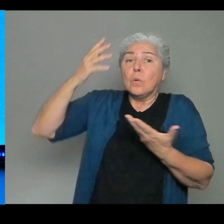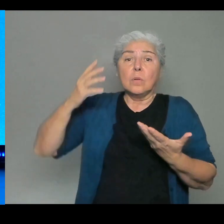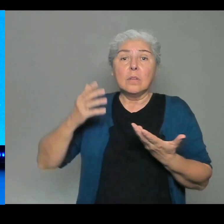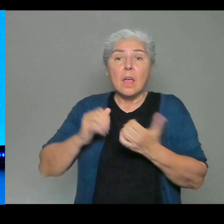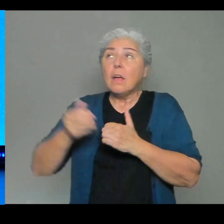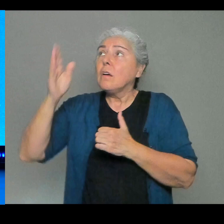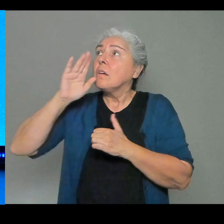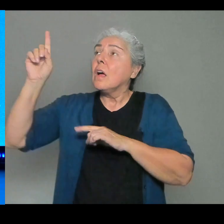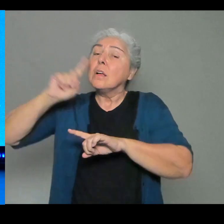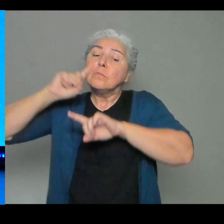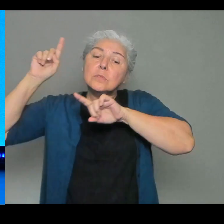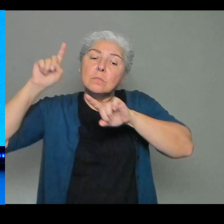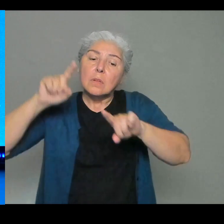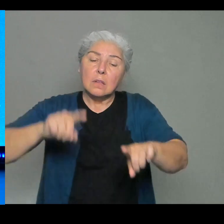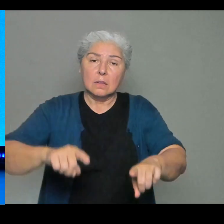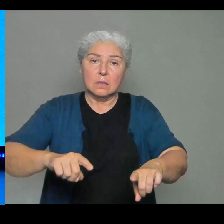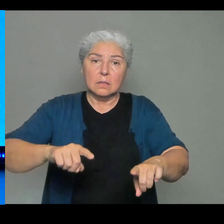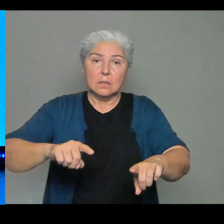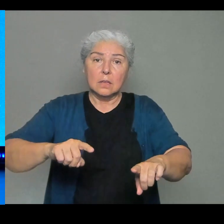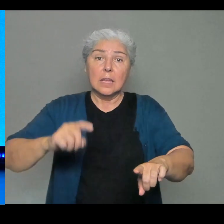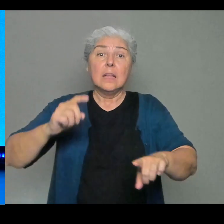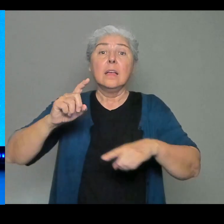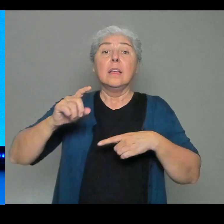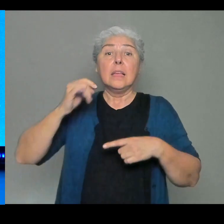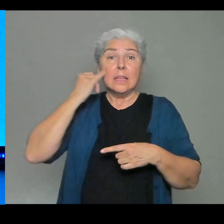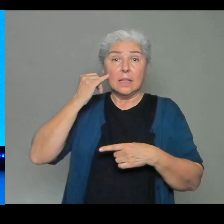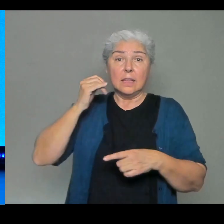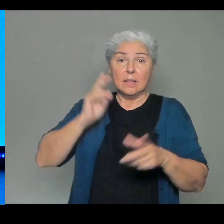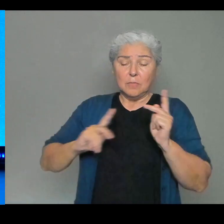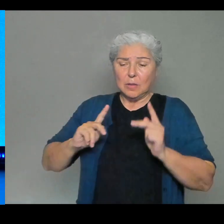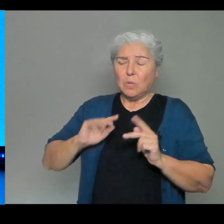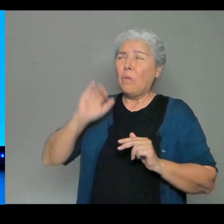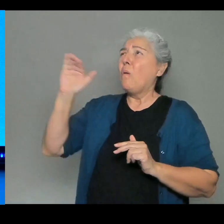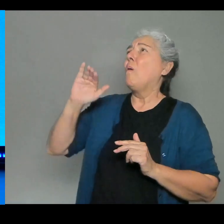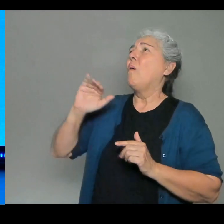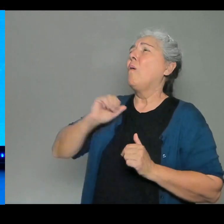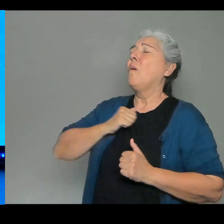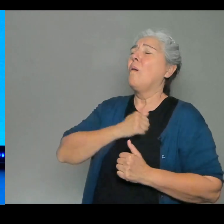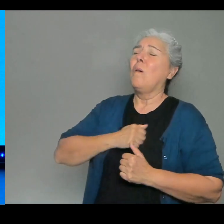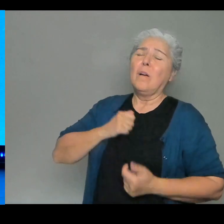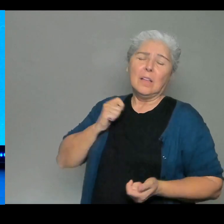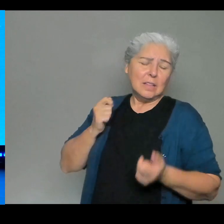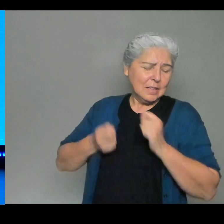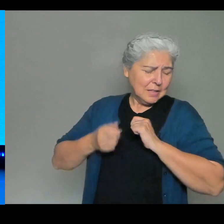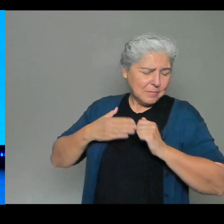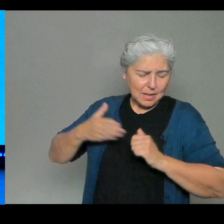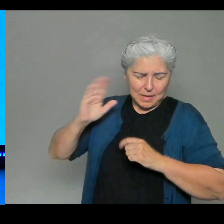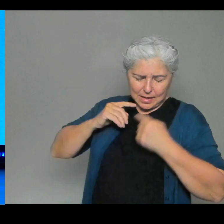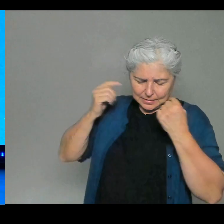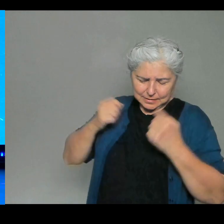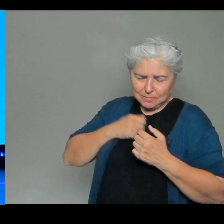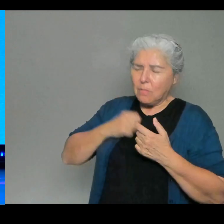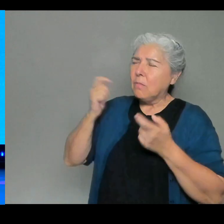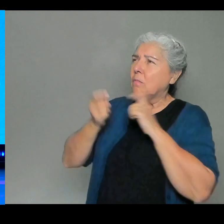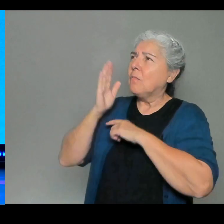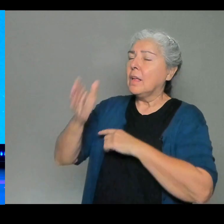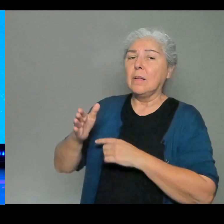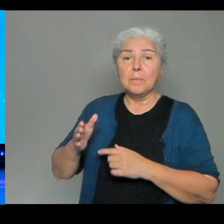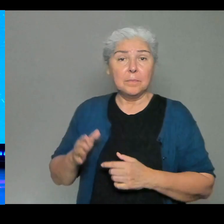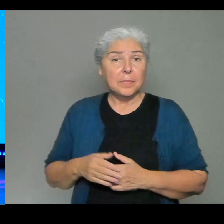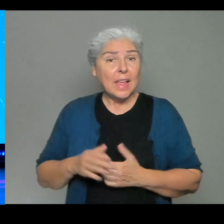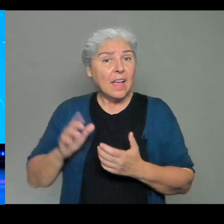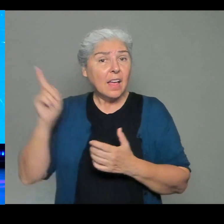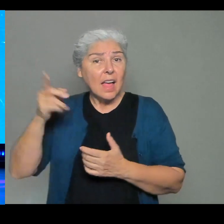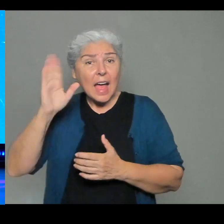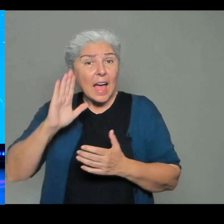How do I learn how God responded when people repented? How do I learn how God responded when